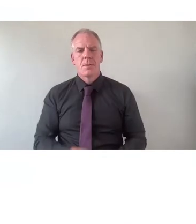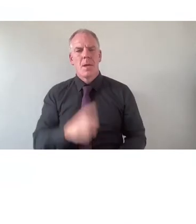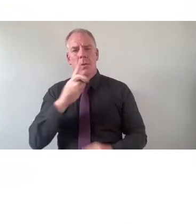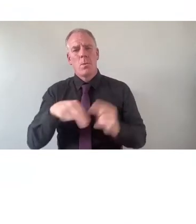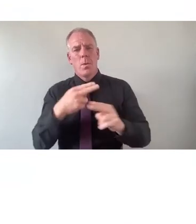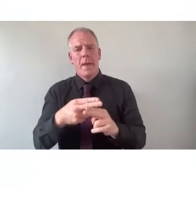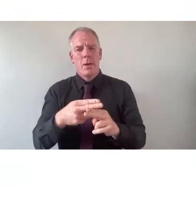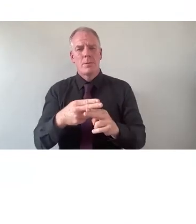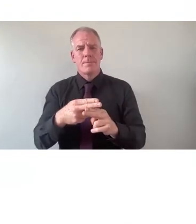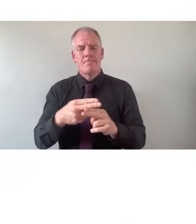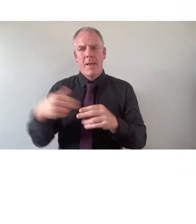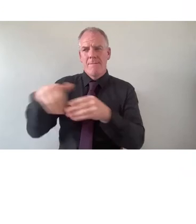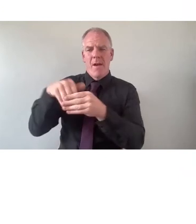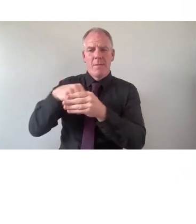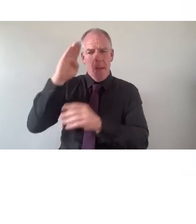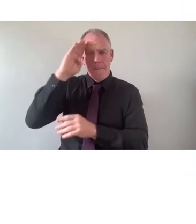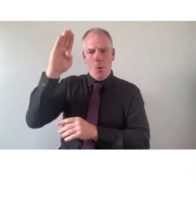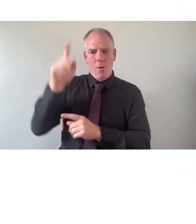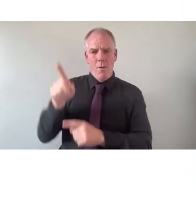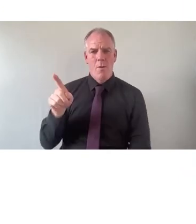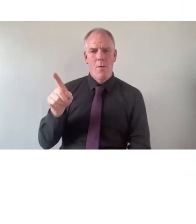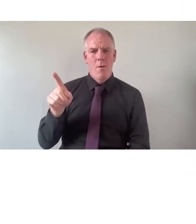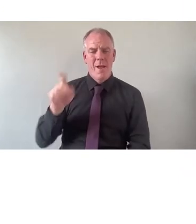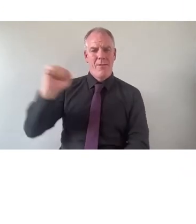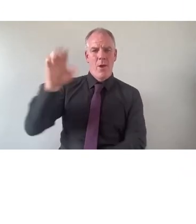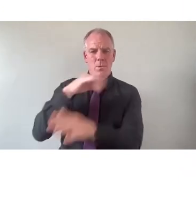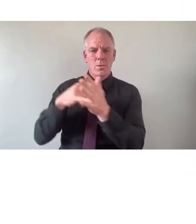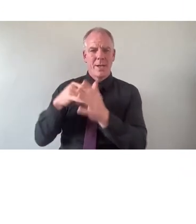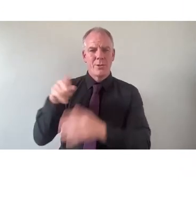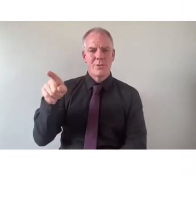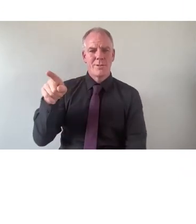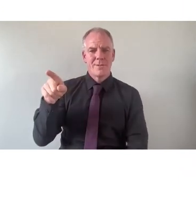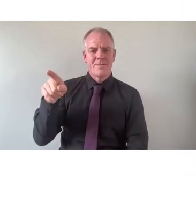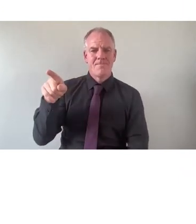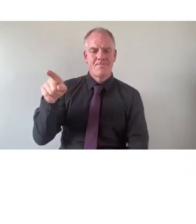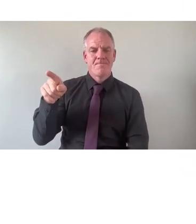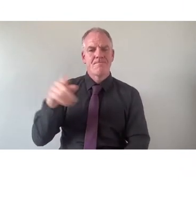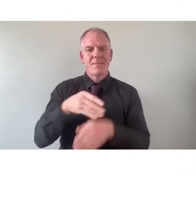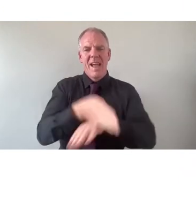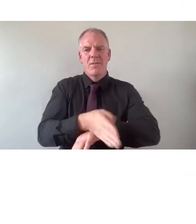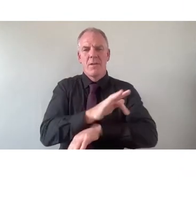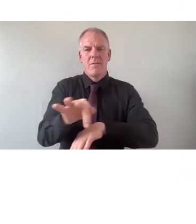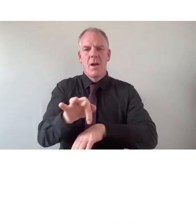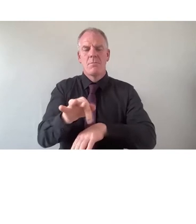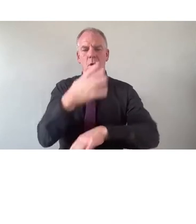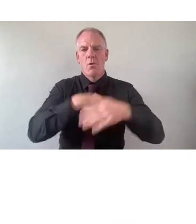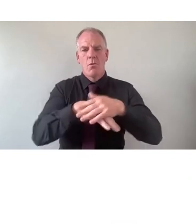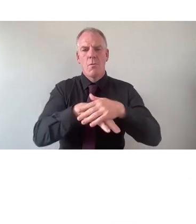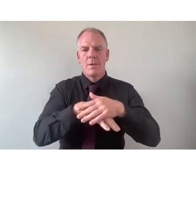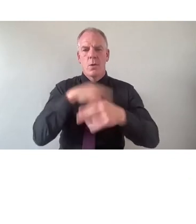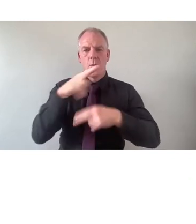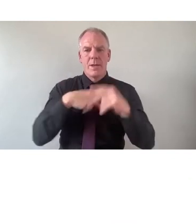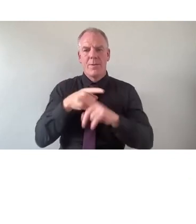of the employers and actually the employer association, I think this effort by government public authorities will not